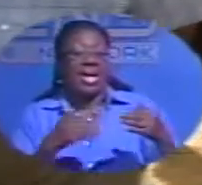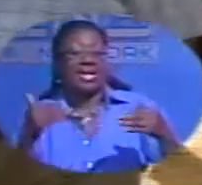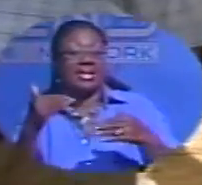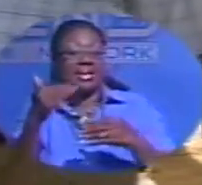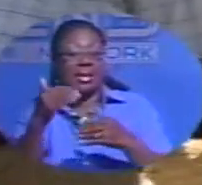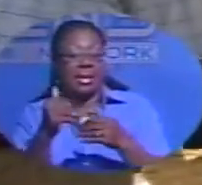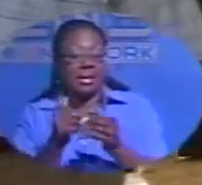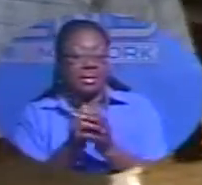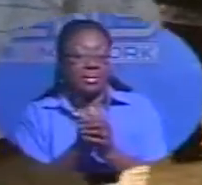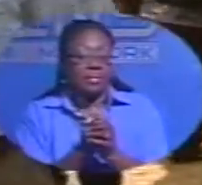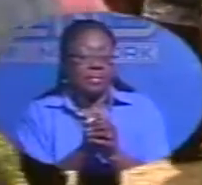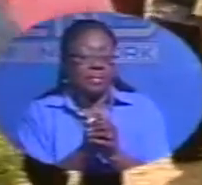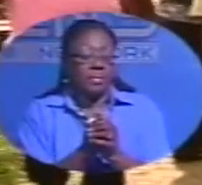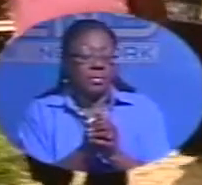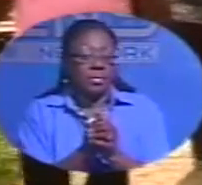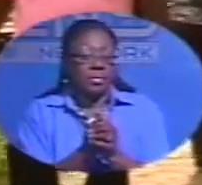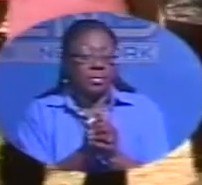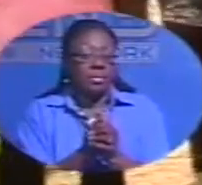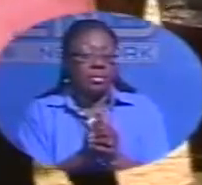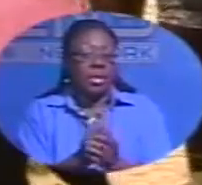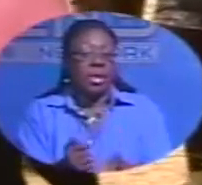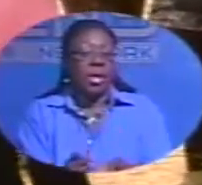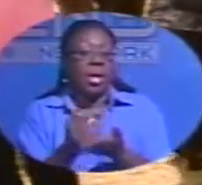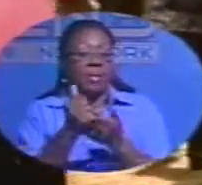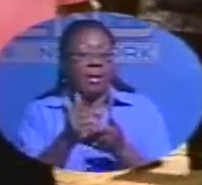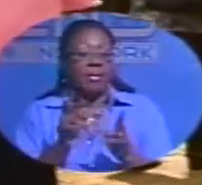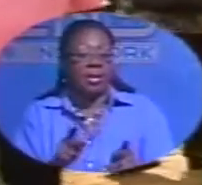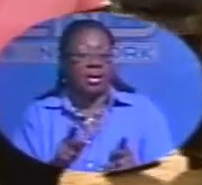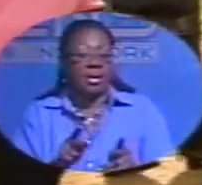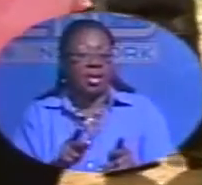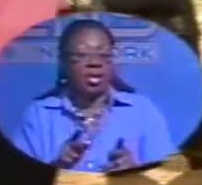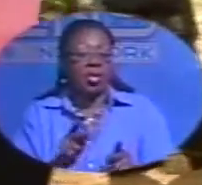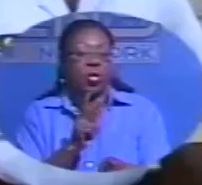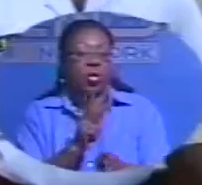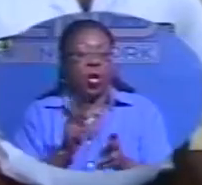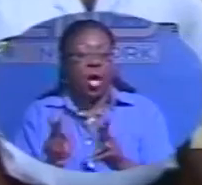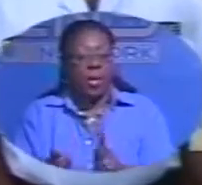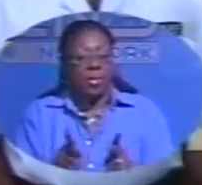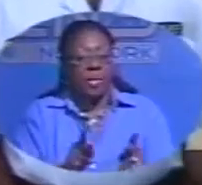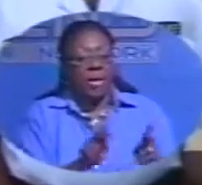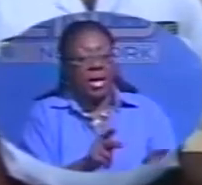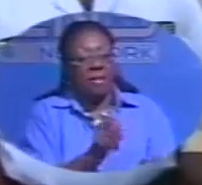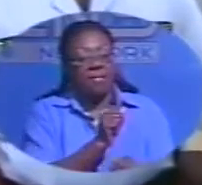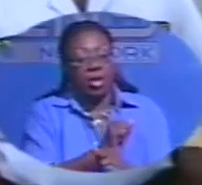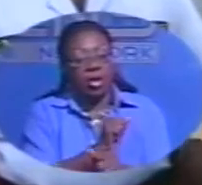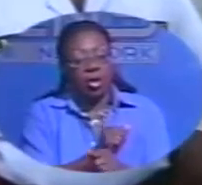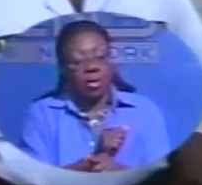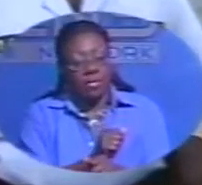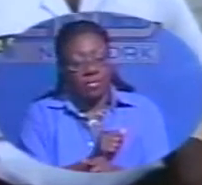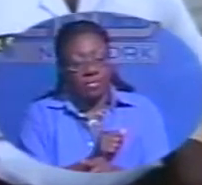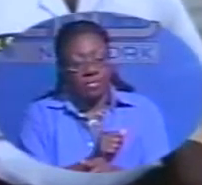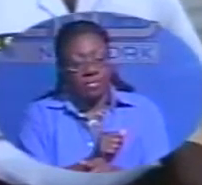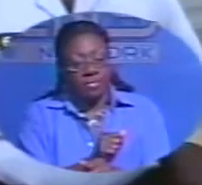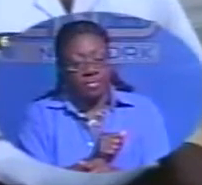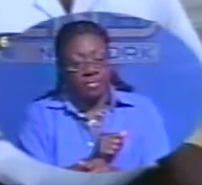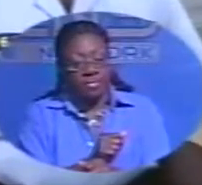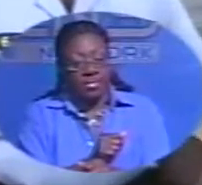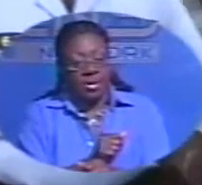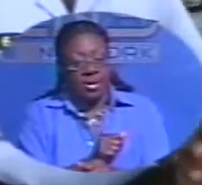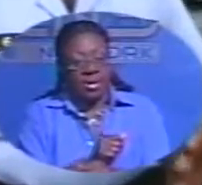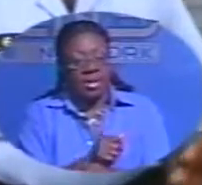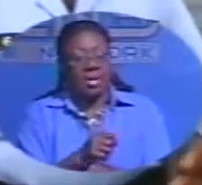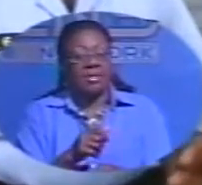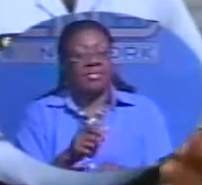Fort Charlotte office is also assisting residents with job readiness. Persons are indicating that, hey, they have difficulty with